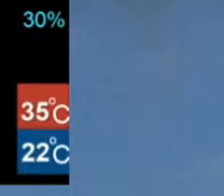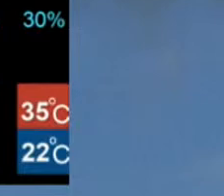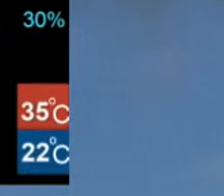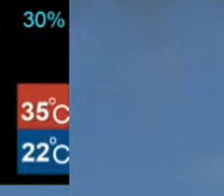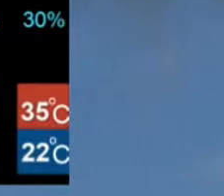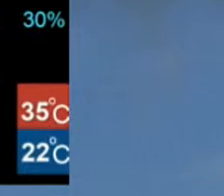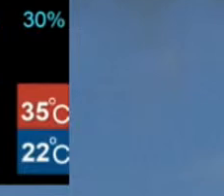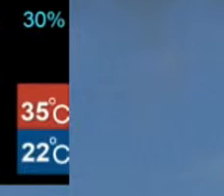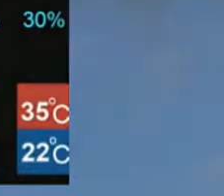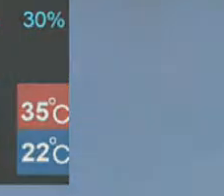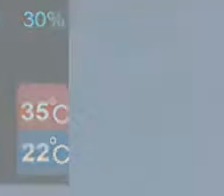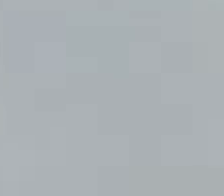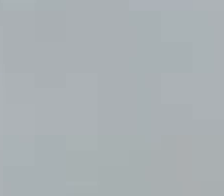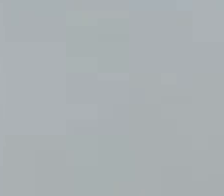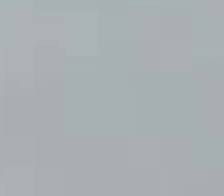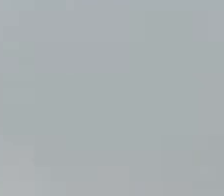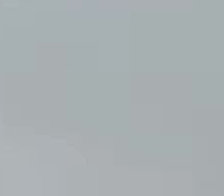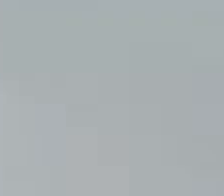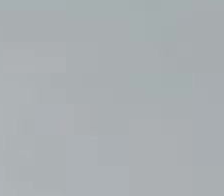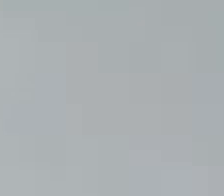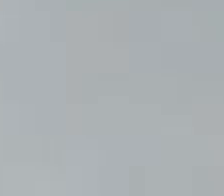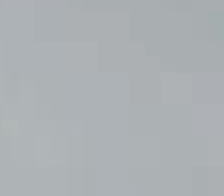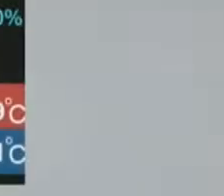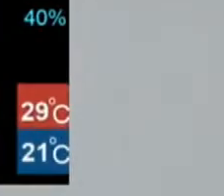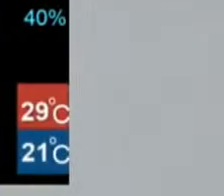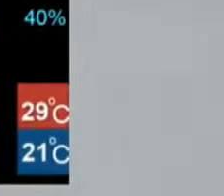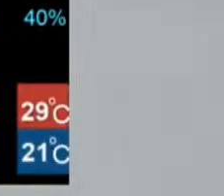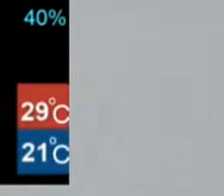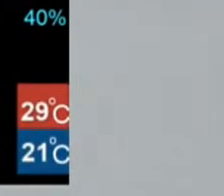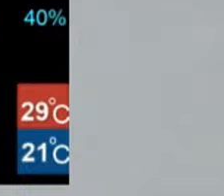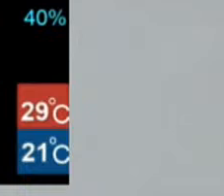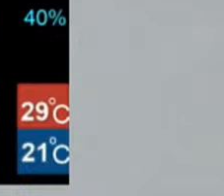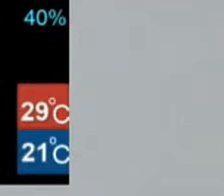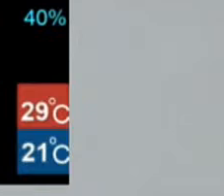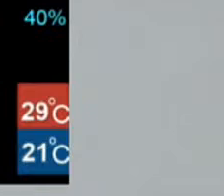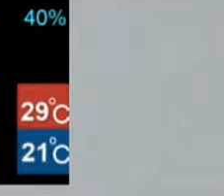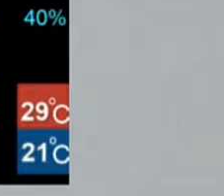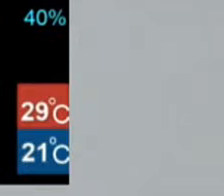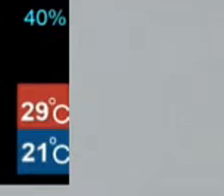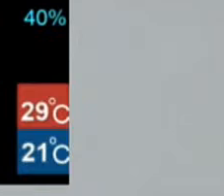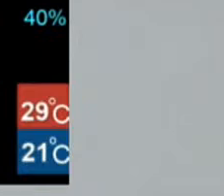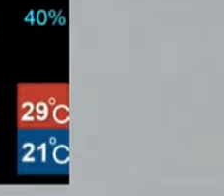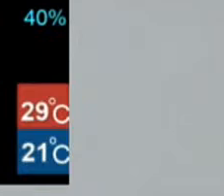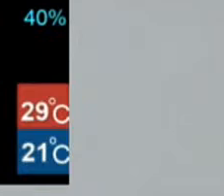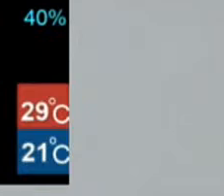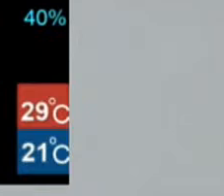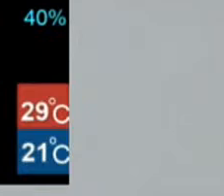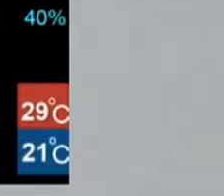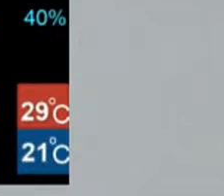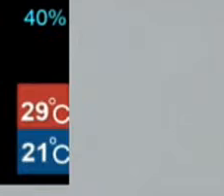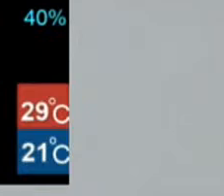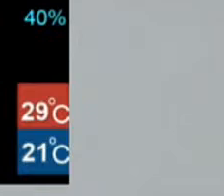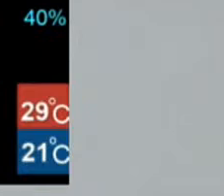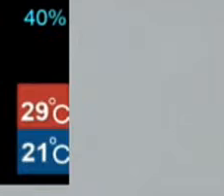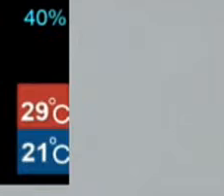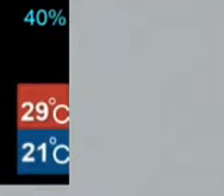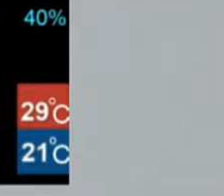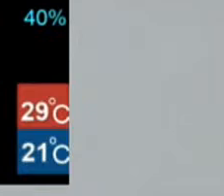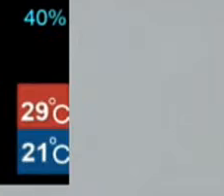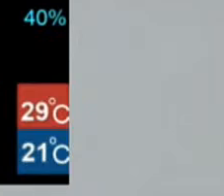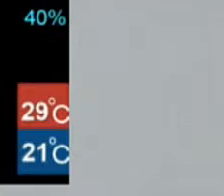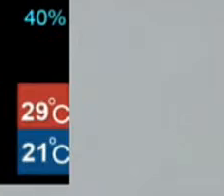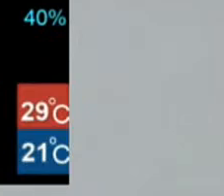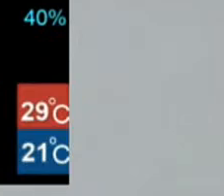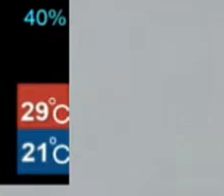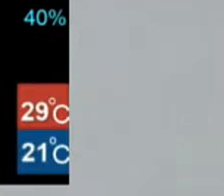33 to 35 degrees Celsius. Over central and northeast, we're expecting partly cloudy conditions on Saturday with isolated